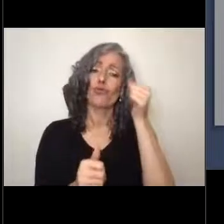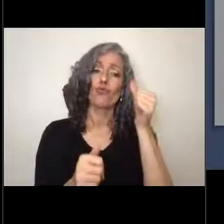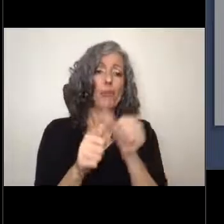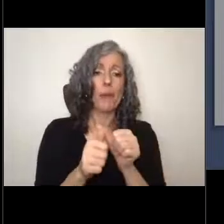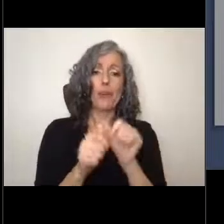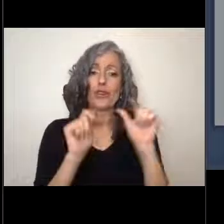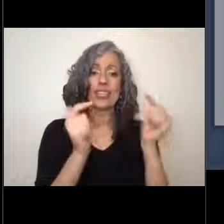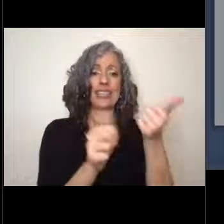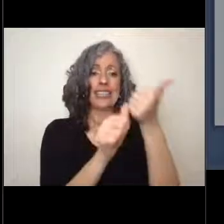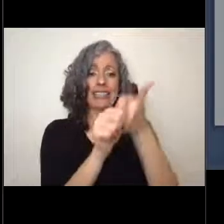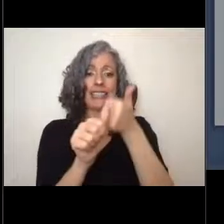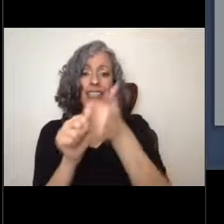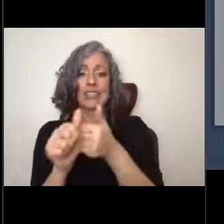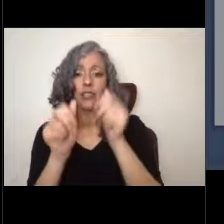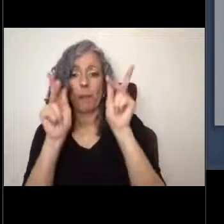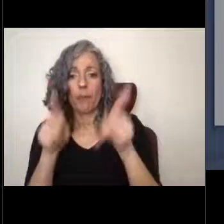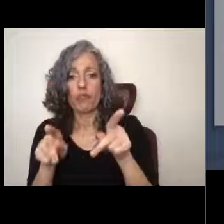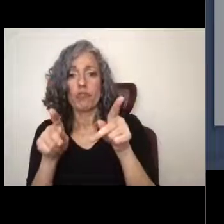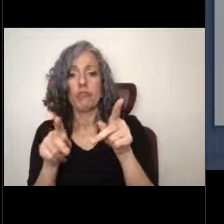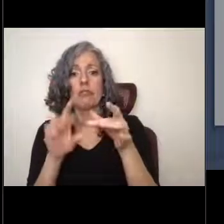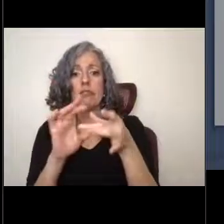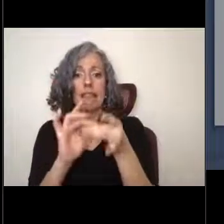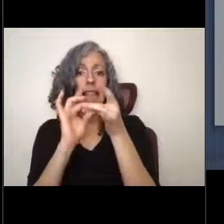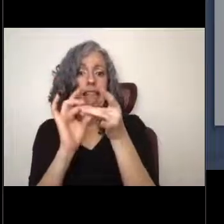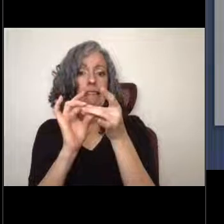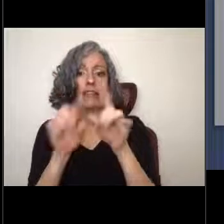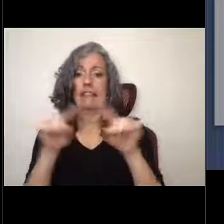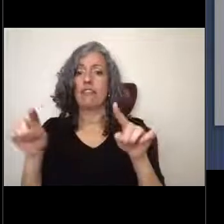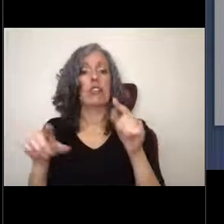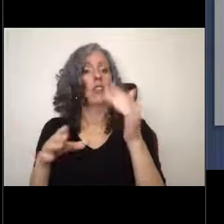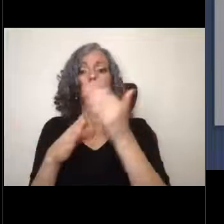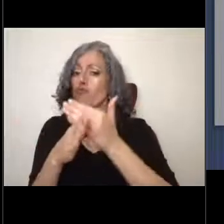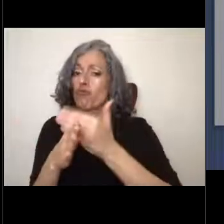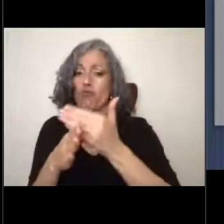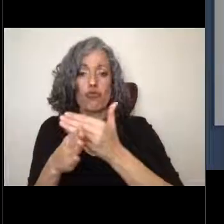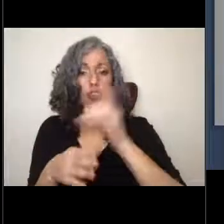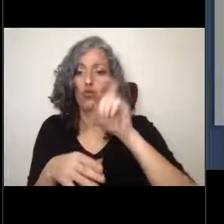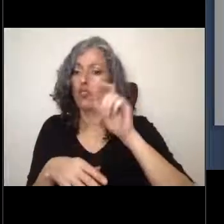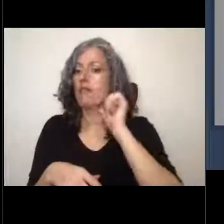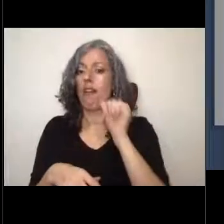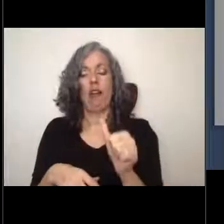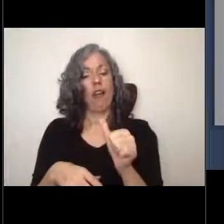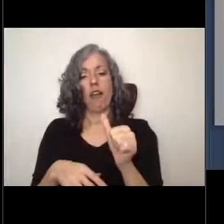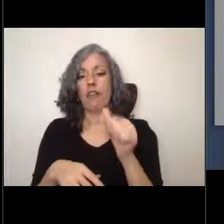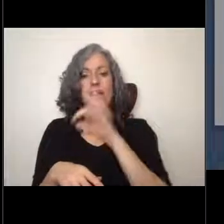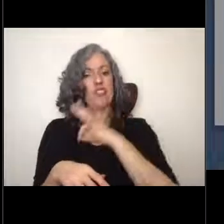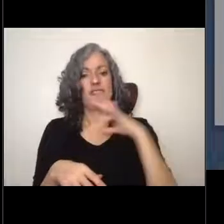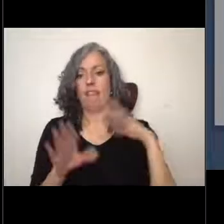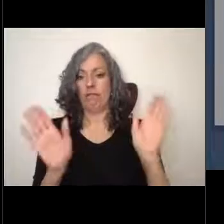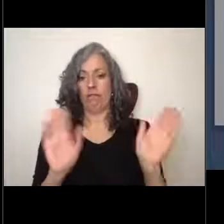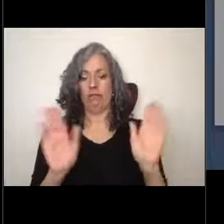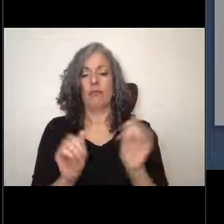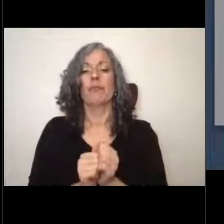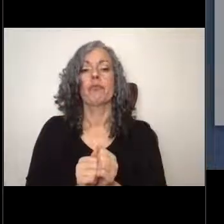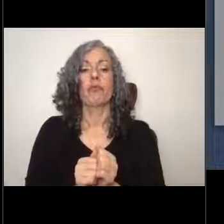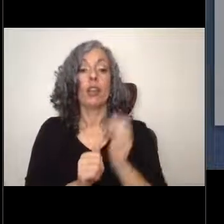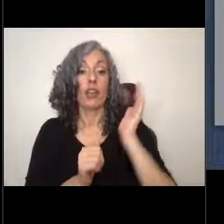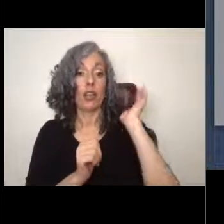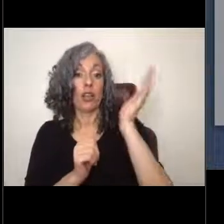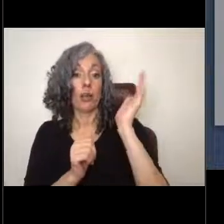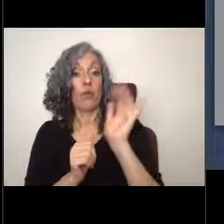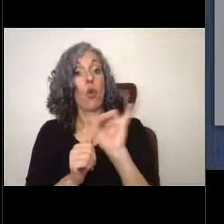attendee is provided a unique link. Those should not be shared as they can create confusion for staff. For our commenters, please also